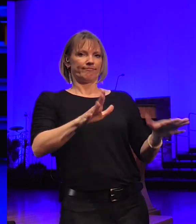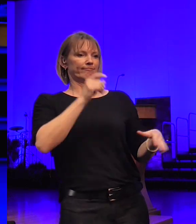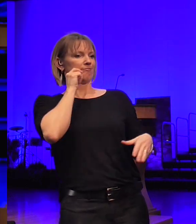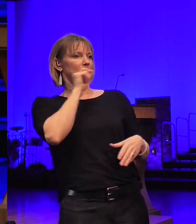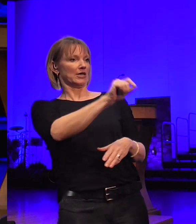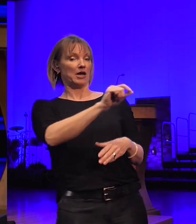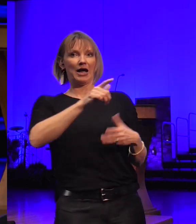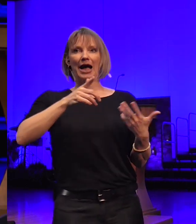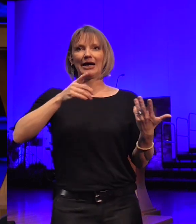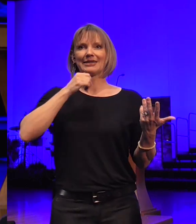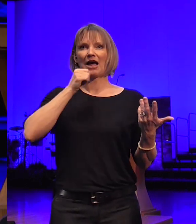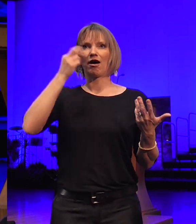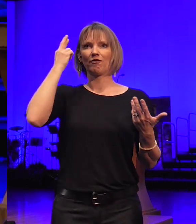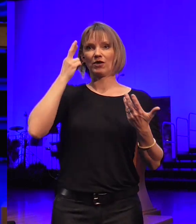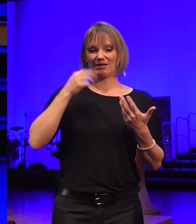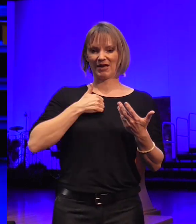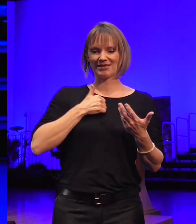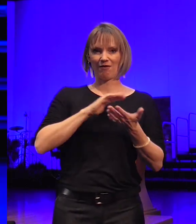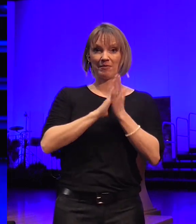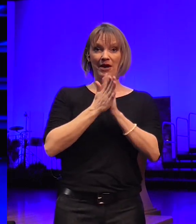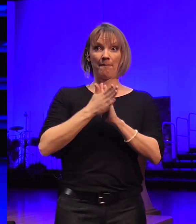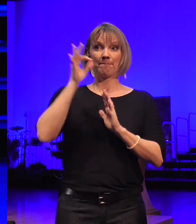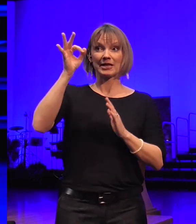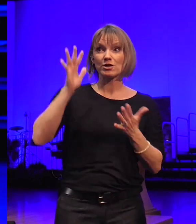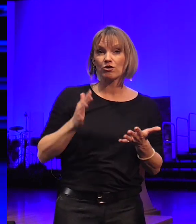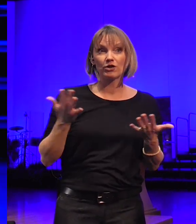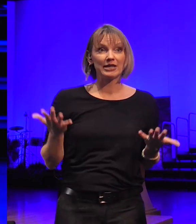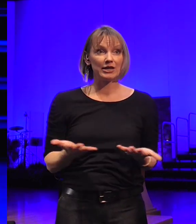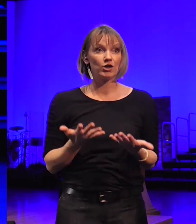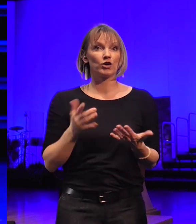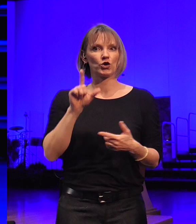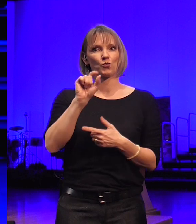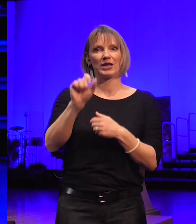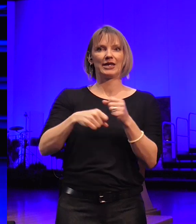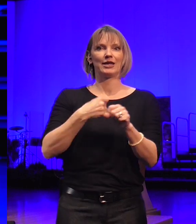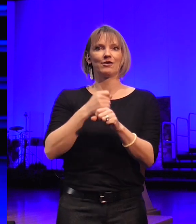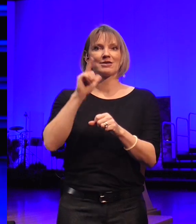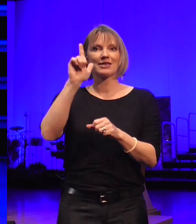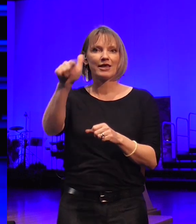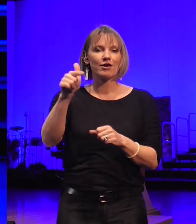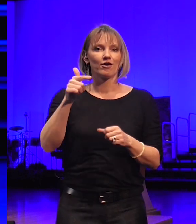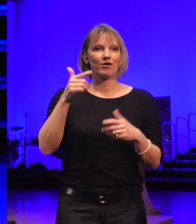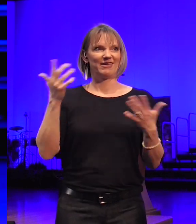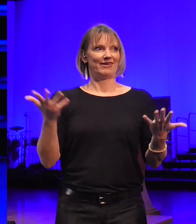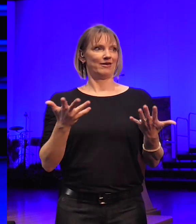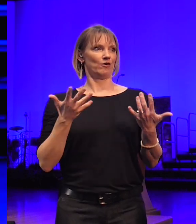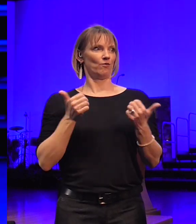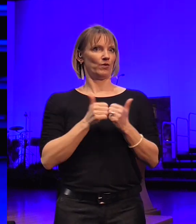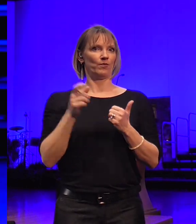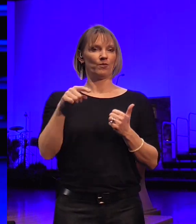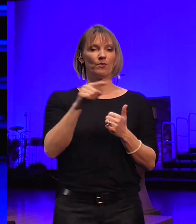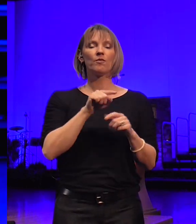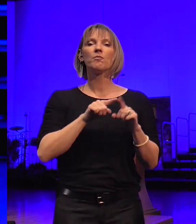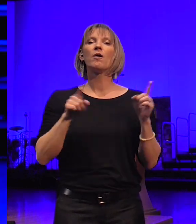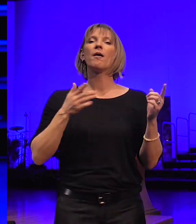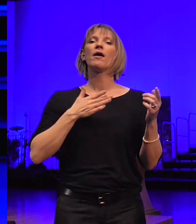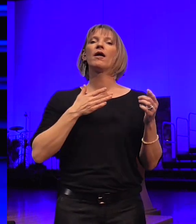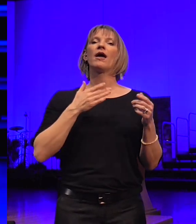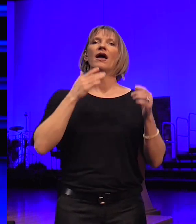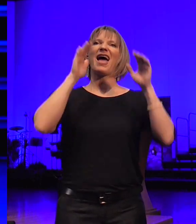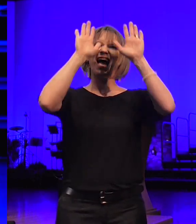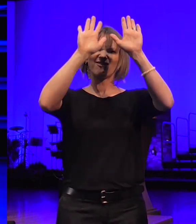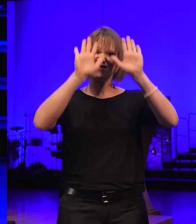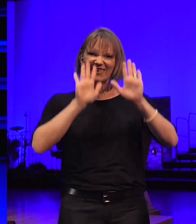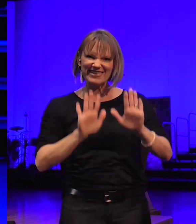and 20-some years later here with you. But I want you to know that my goal every